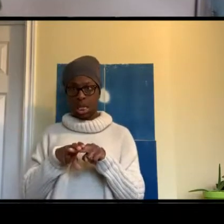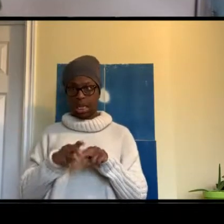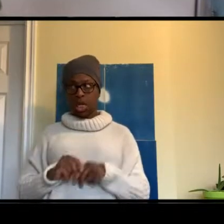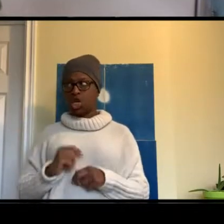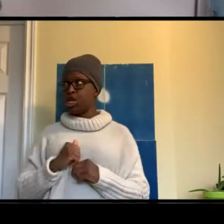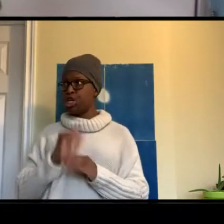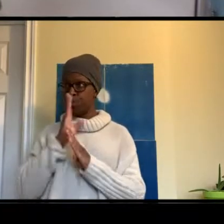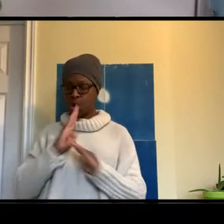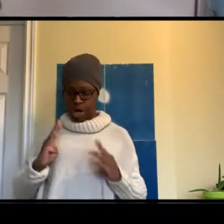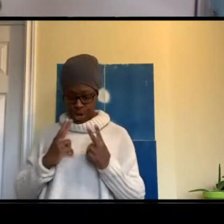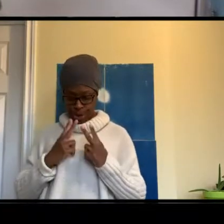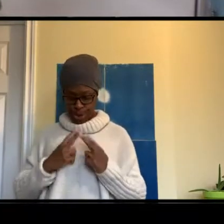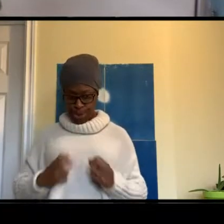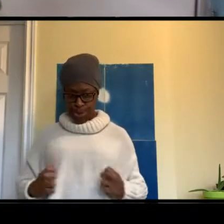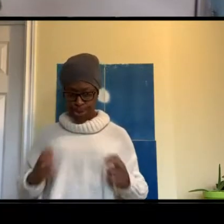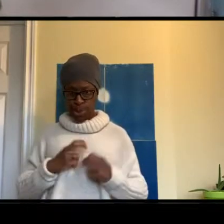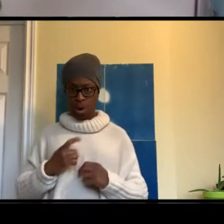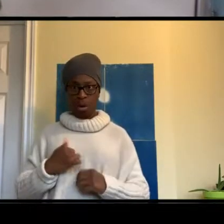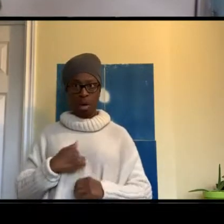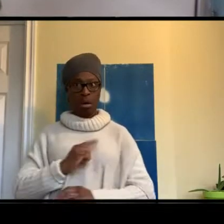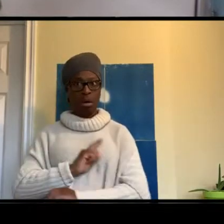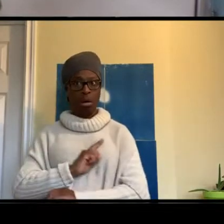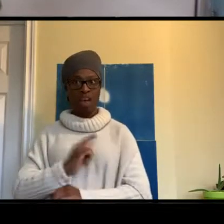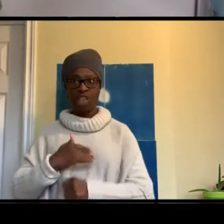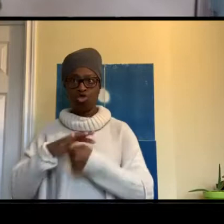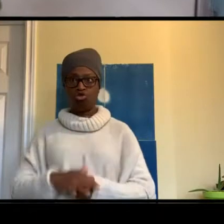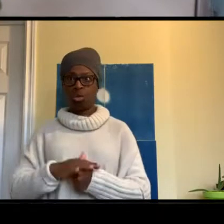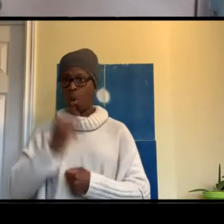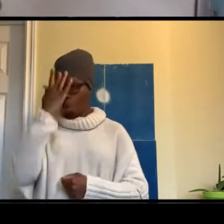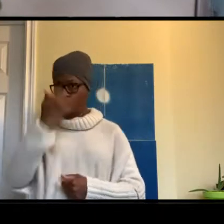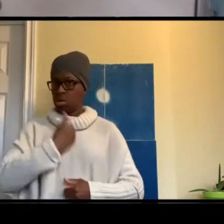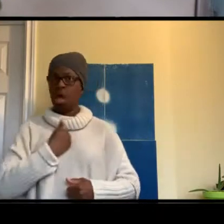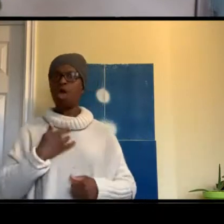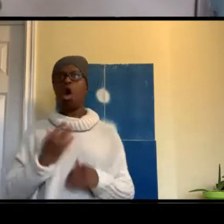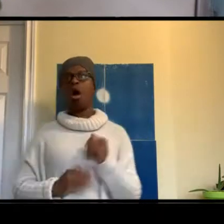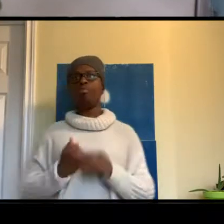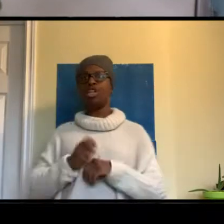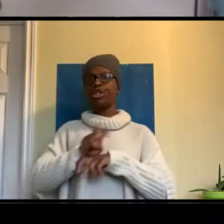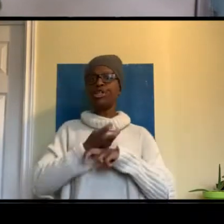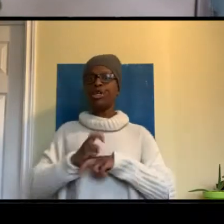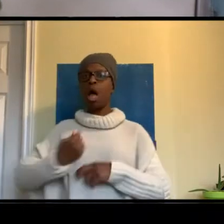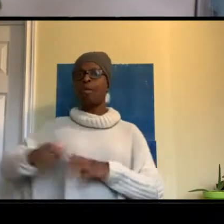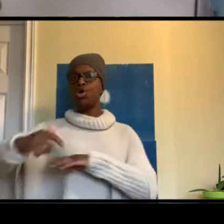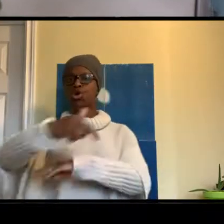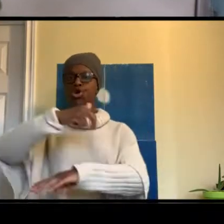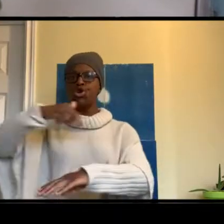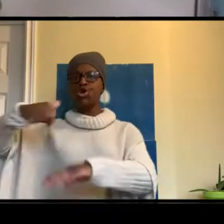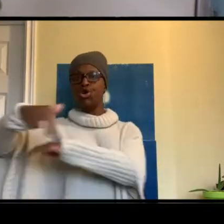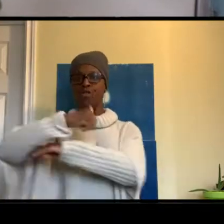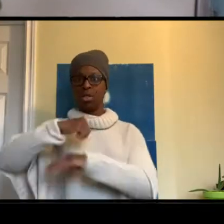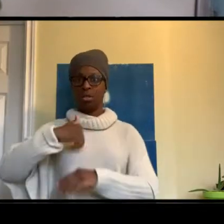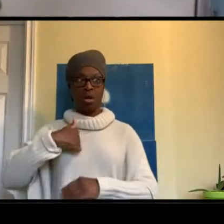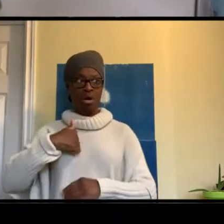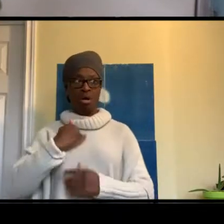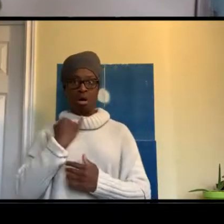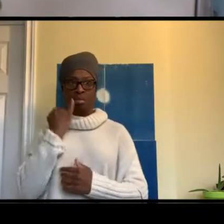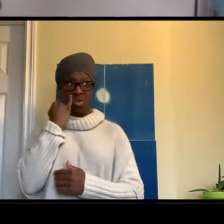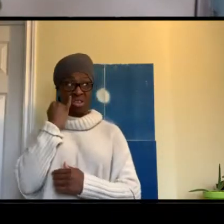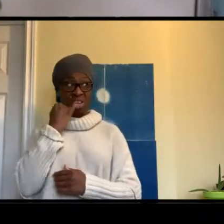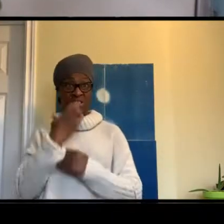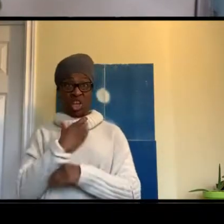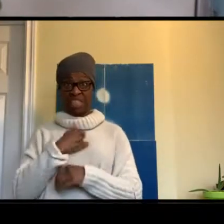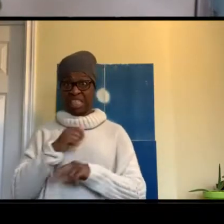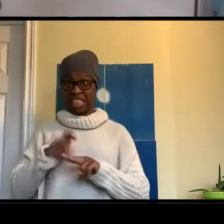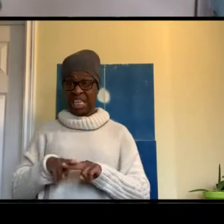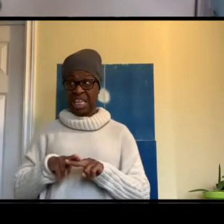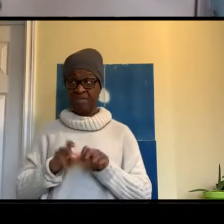looks from off camera from the people who work and know me. So sometimes I can get a little bit anxious with the idea of I have to go